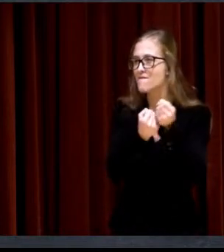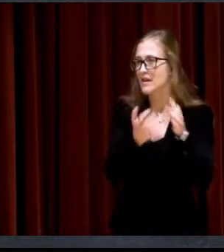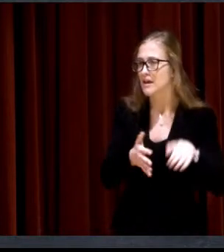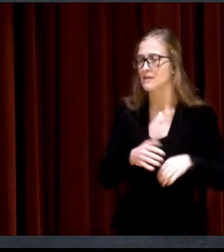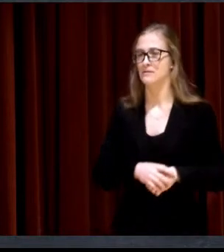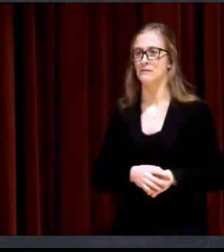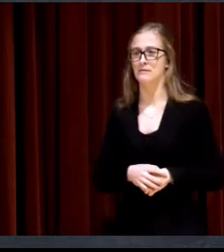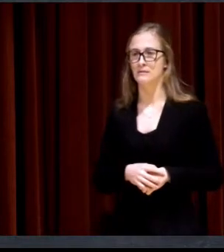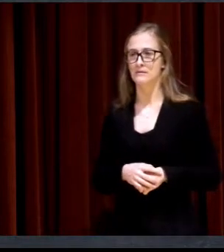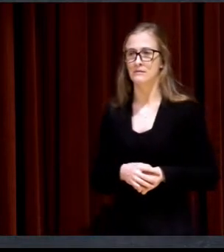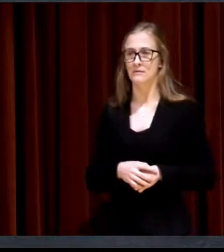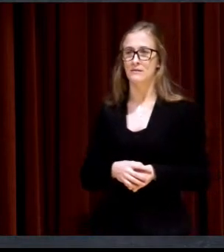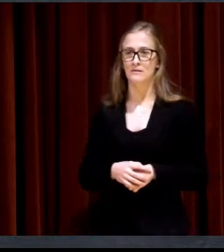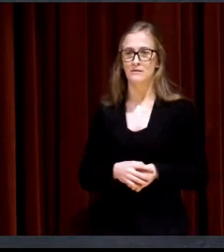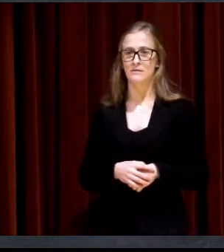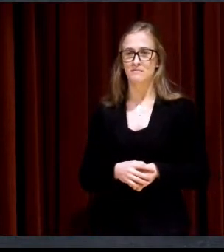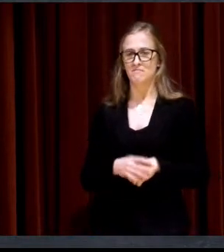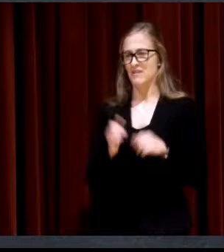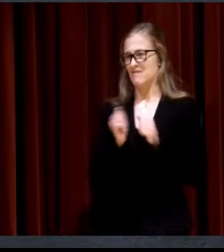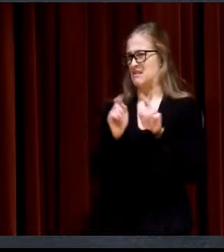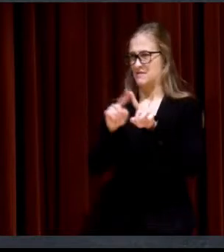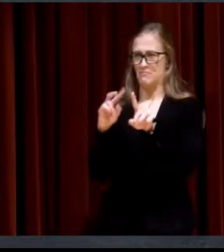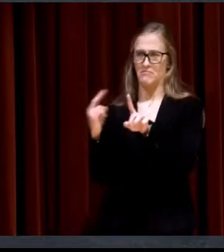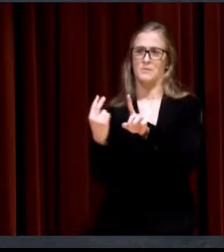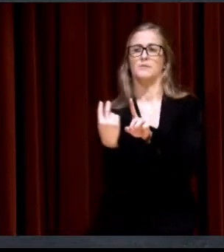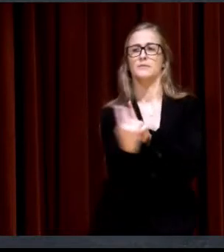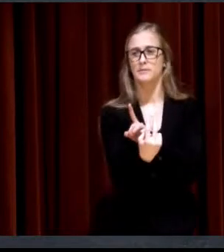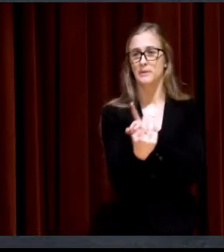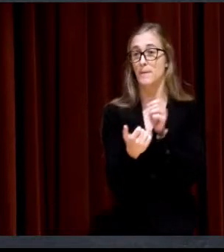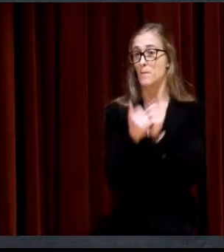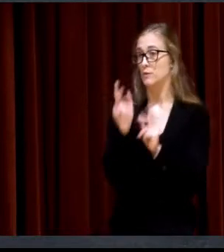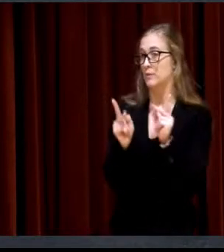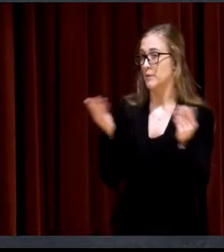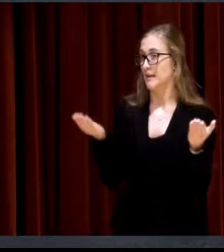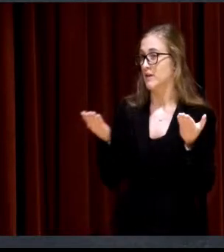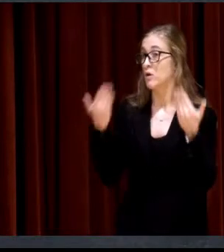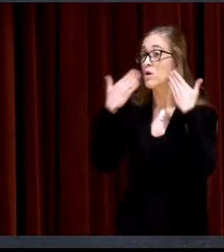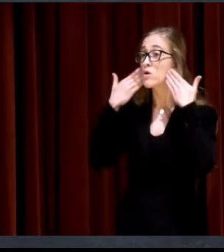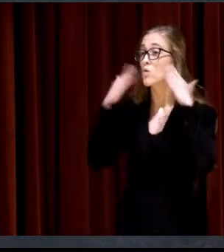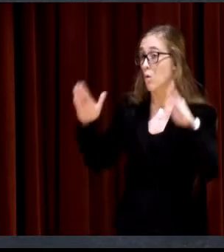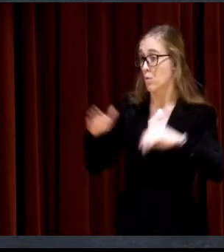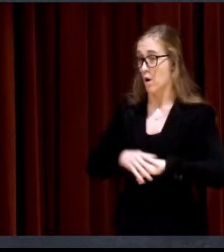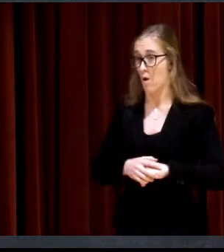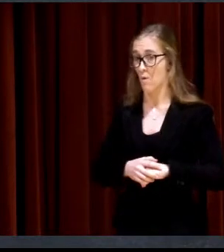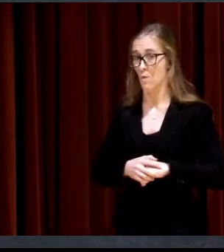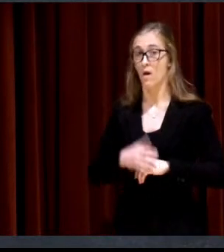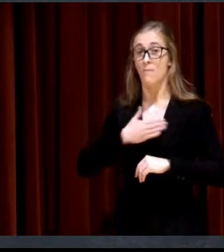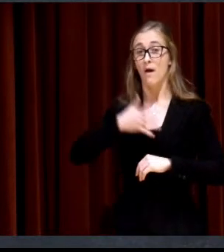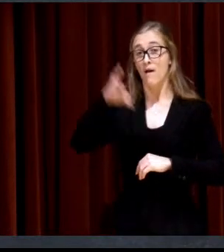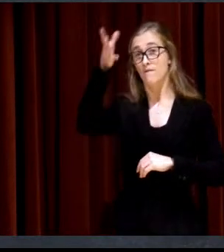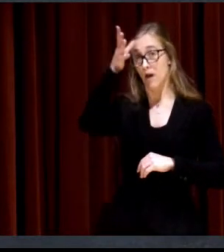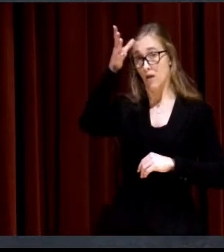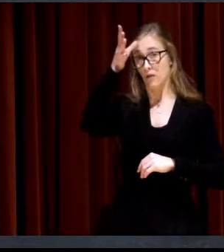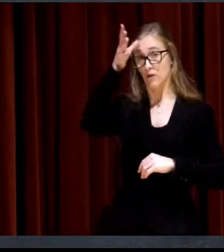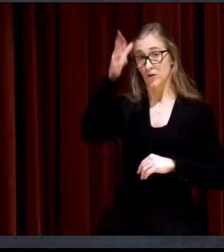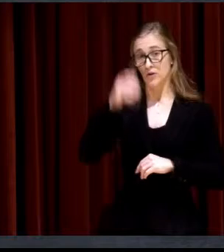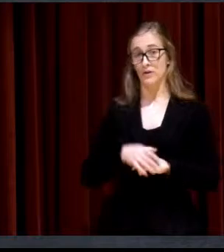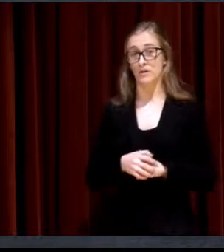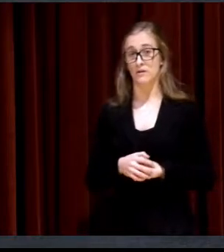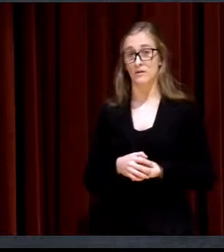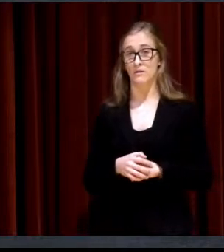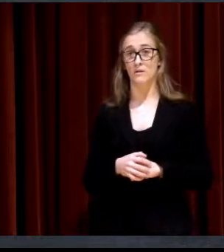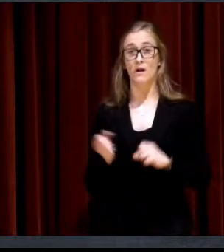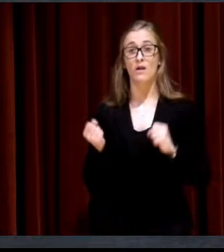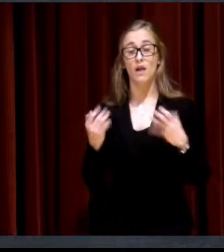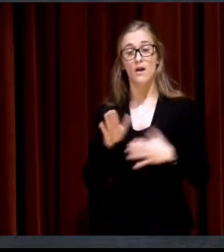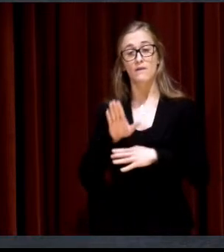every side you could talk about. Most people here don't know, but my father spent the largest